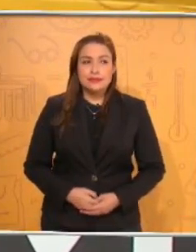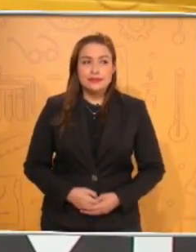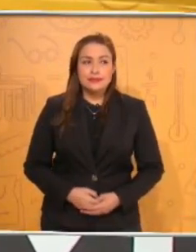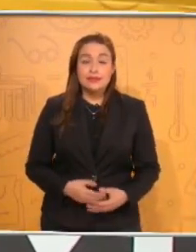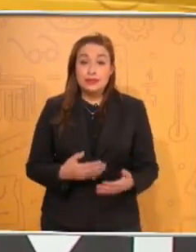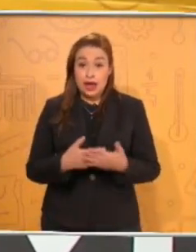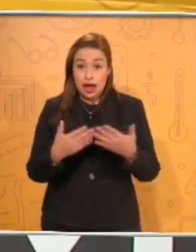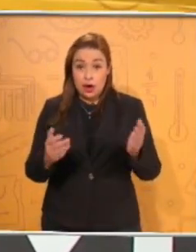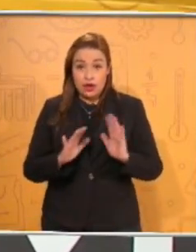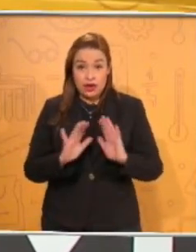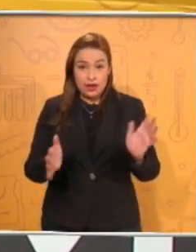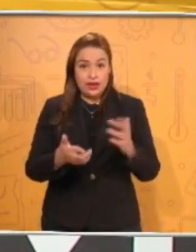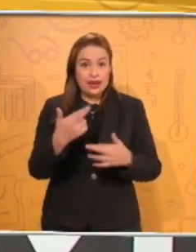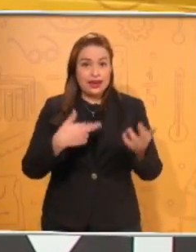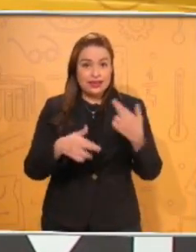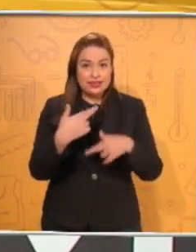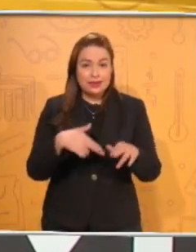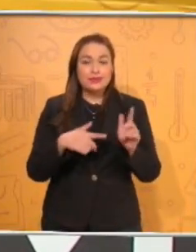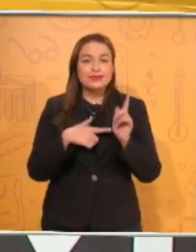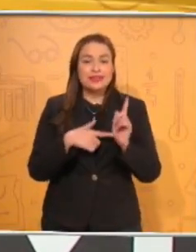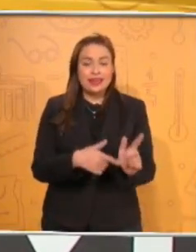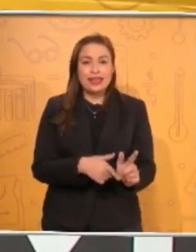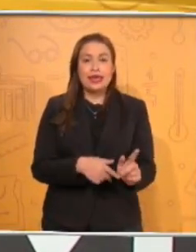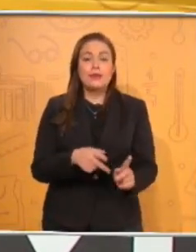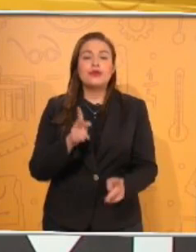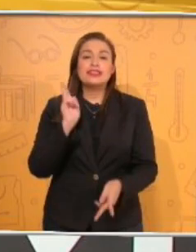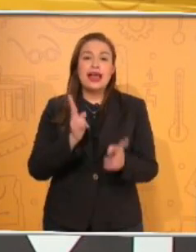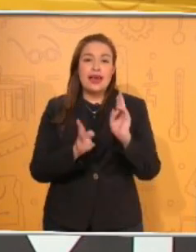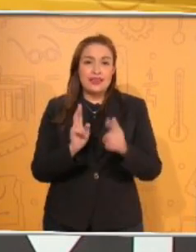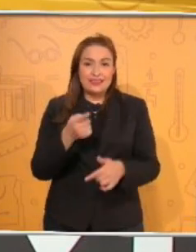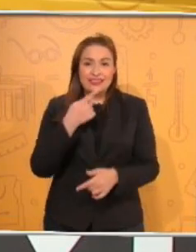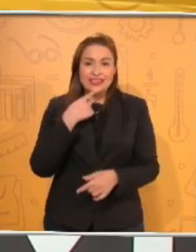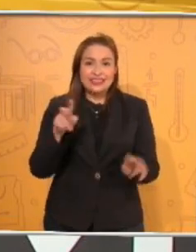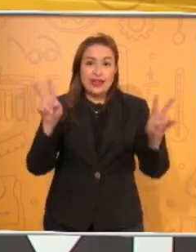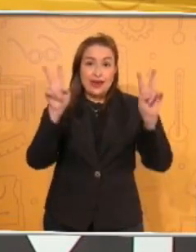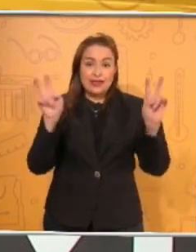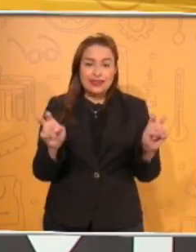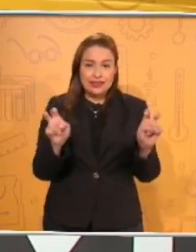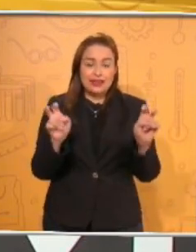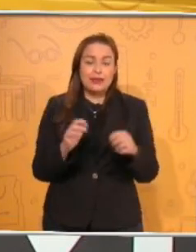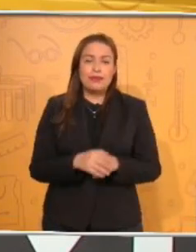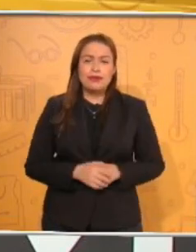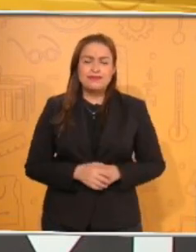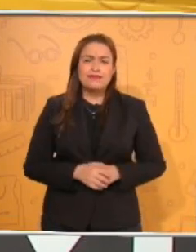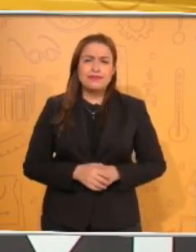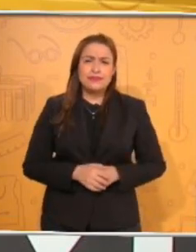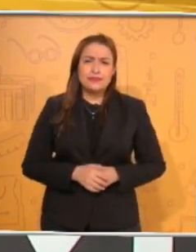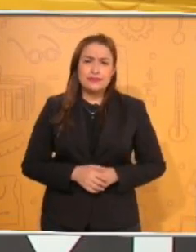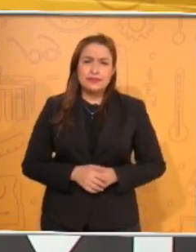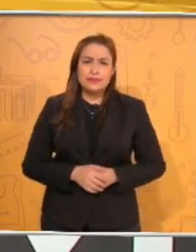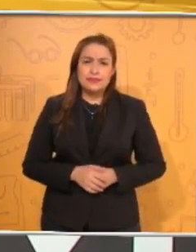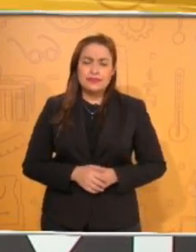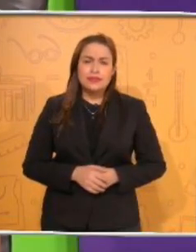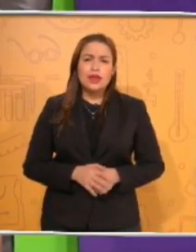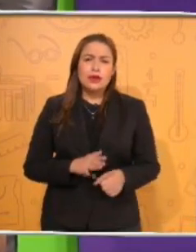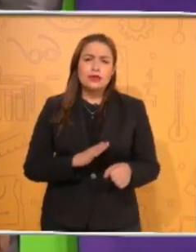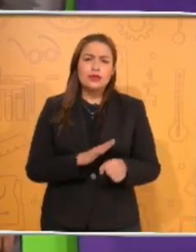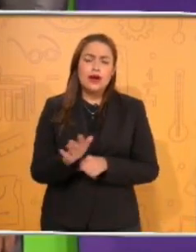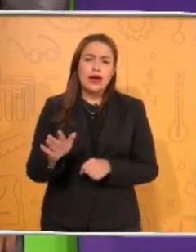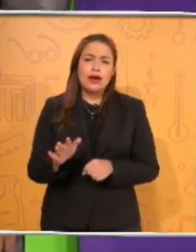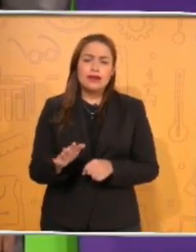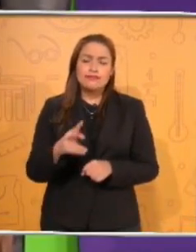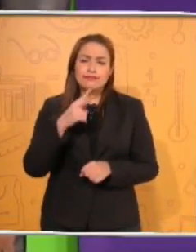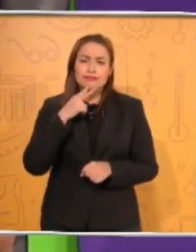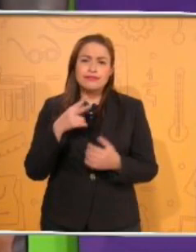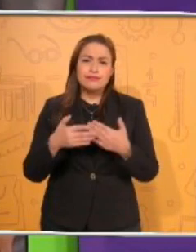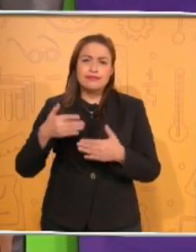Now we return and we continue talking about what is the past